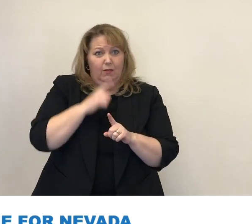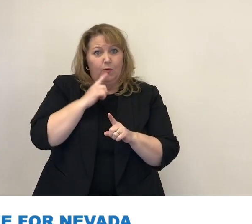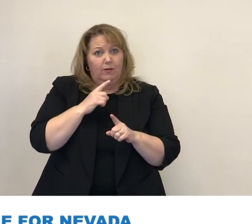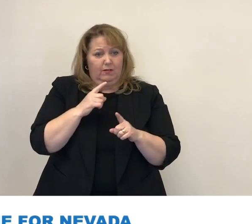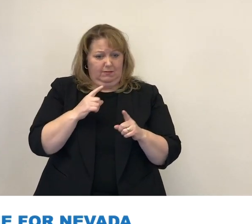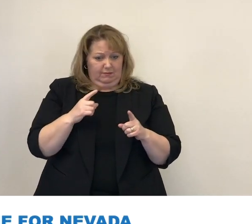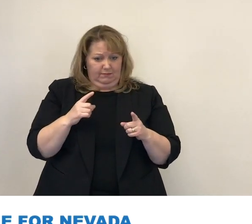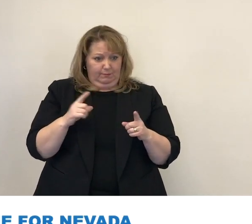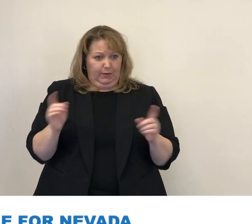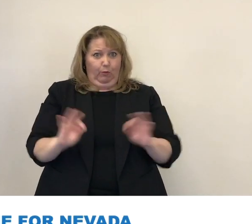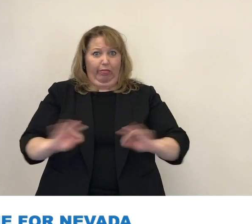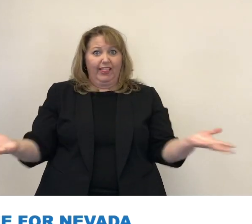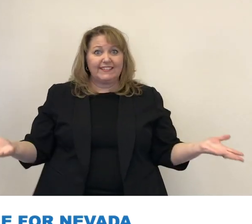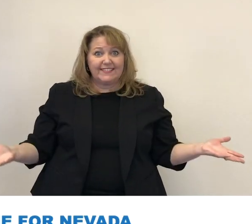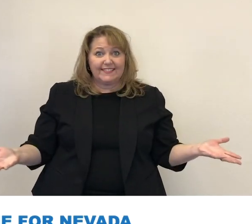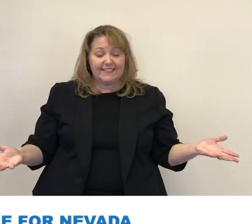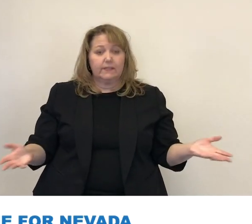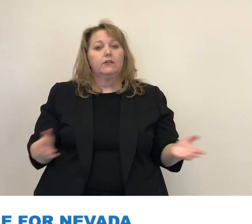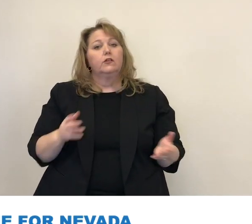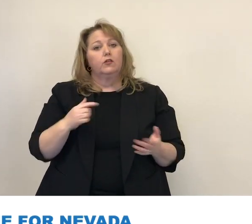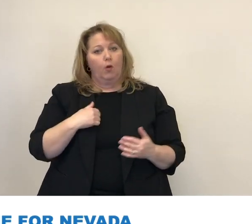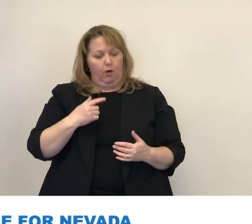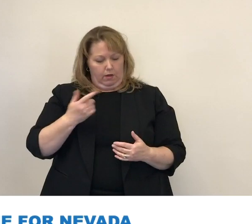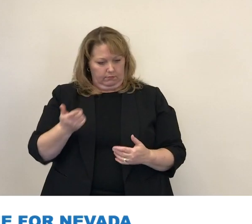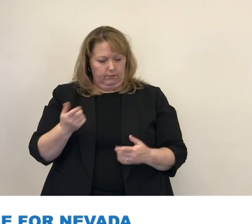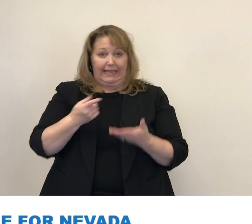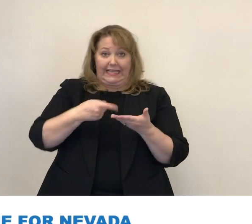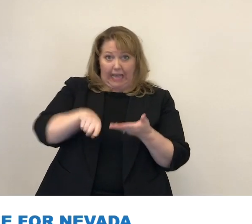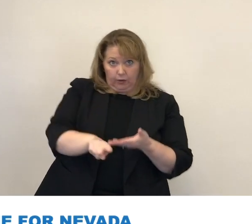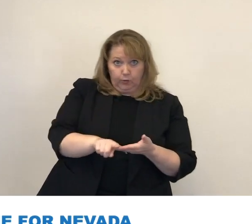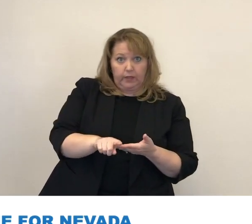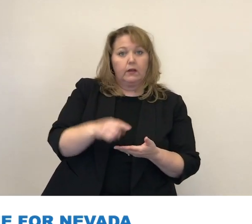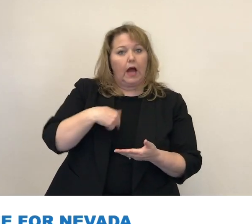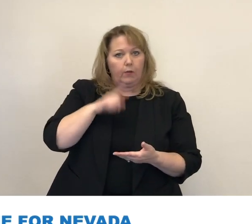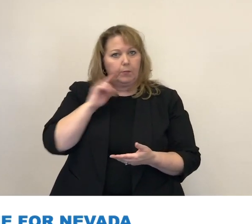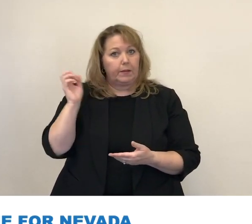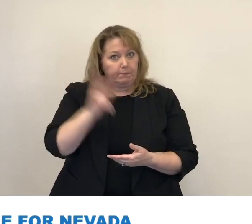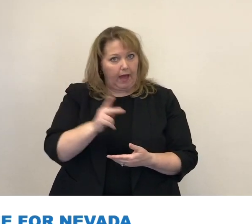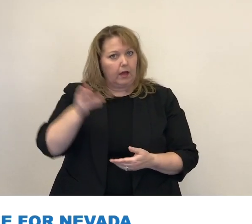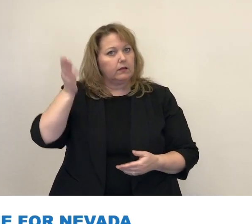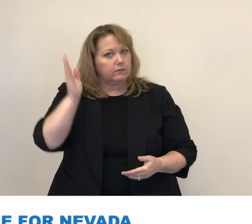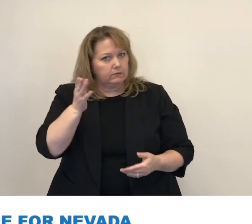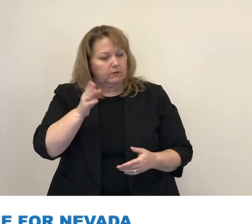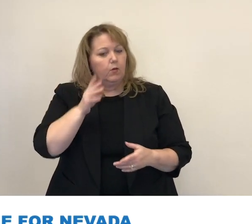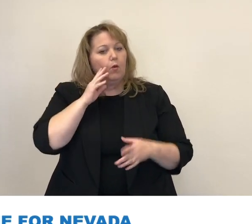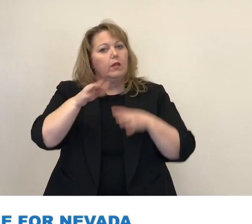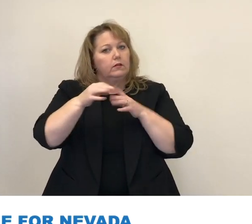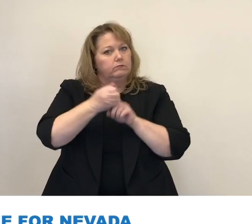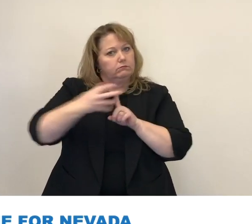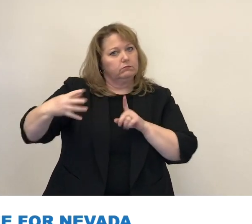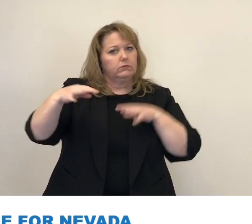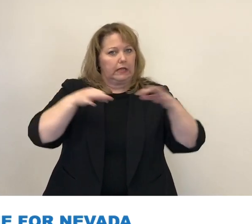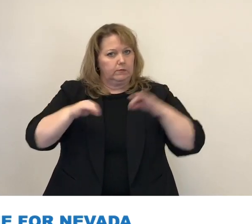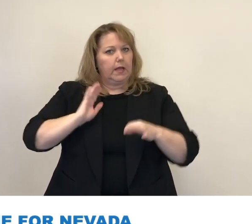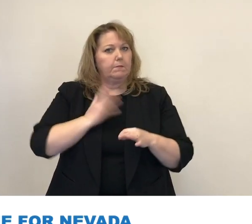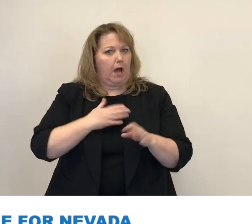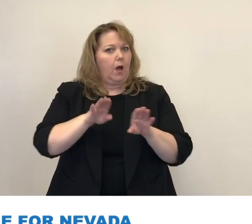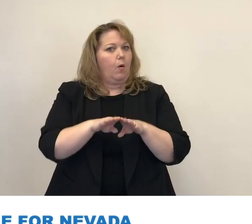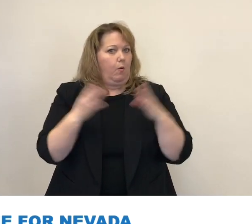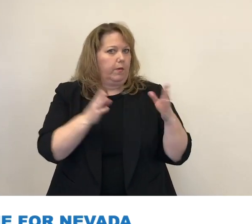right here telling you exactly how we're going to do it. I have been honest with the public all along, and that is not going to change